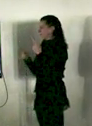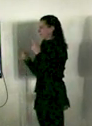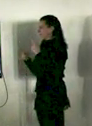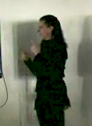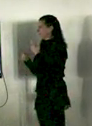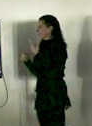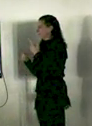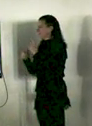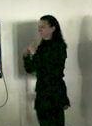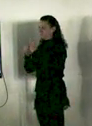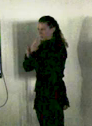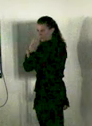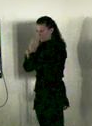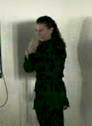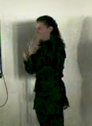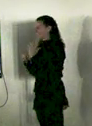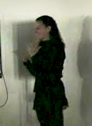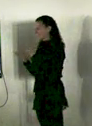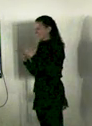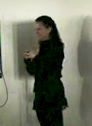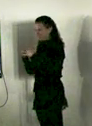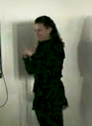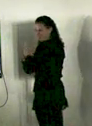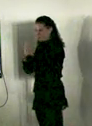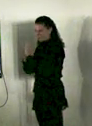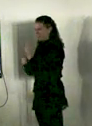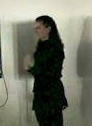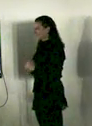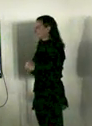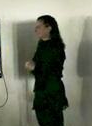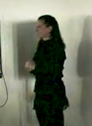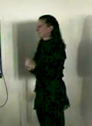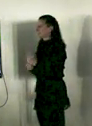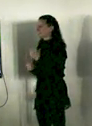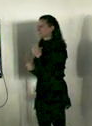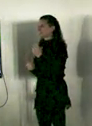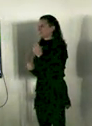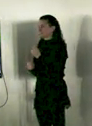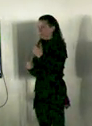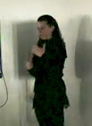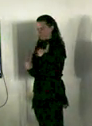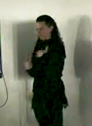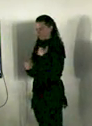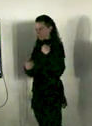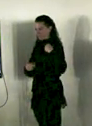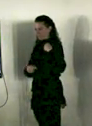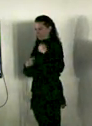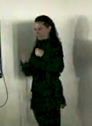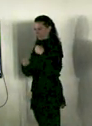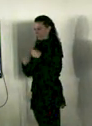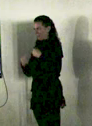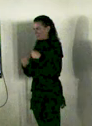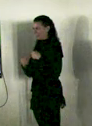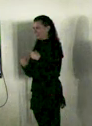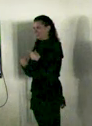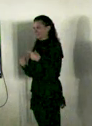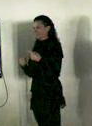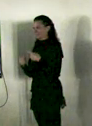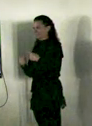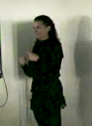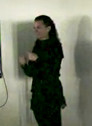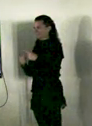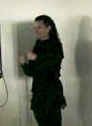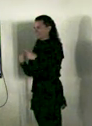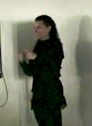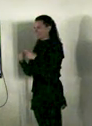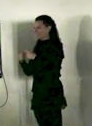Street Fighter. So it turns out that when our generation, or my generation, the first one to grow up with video games